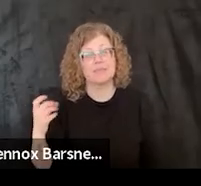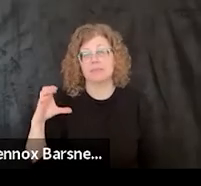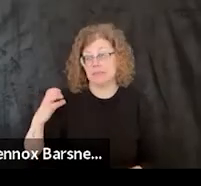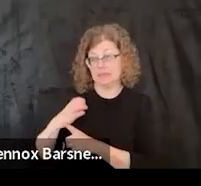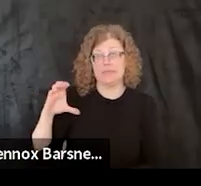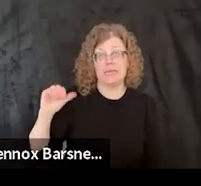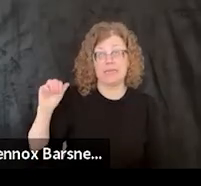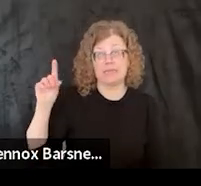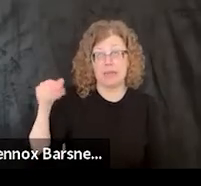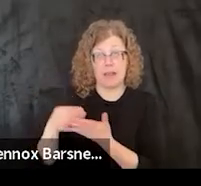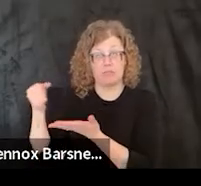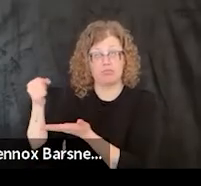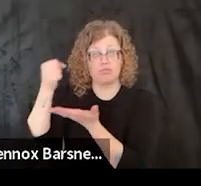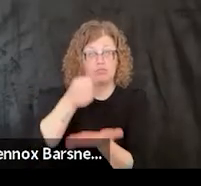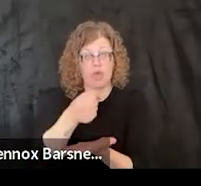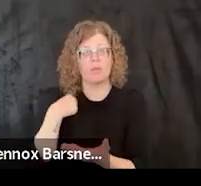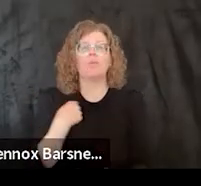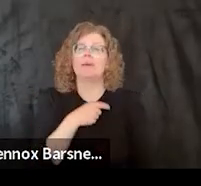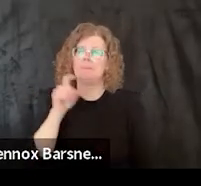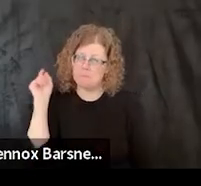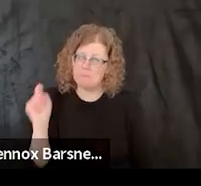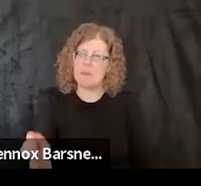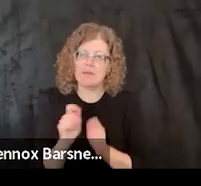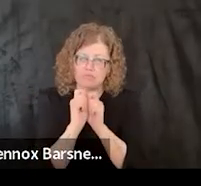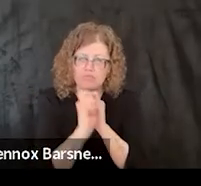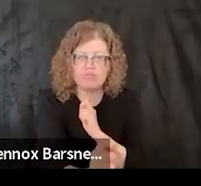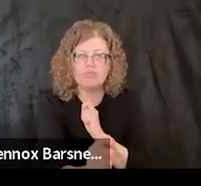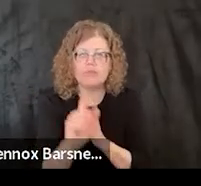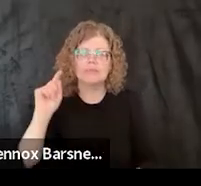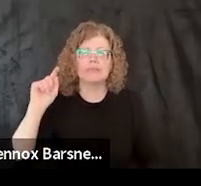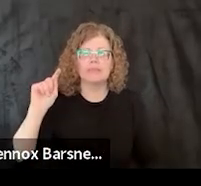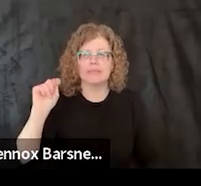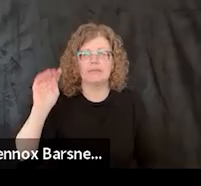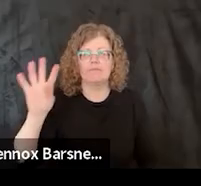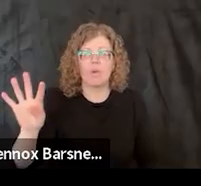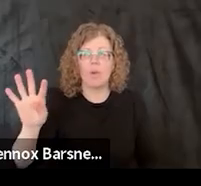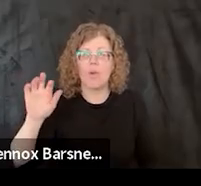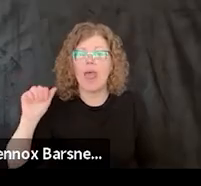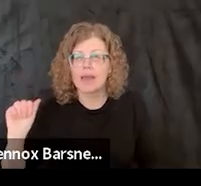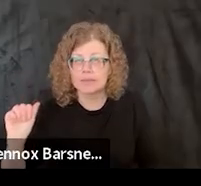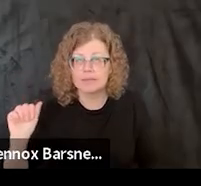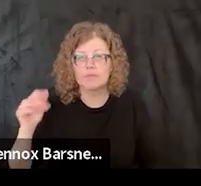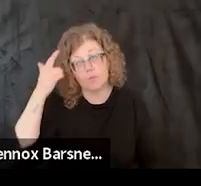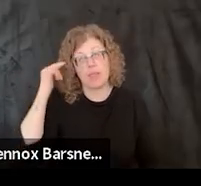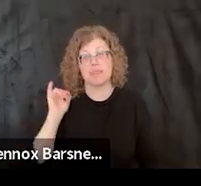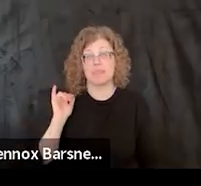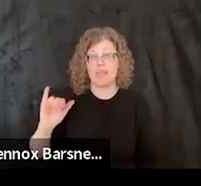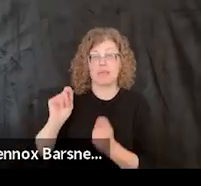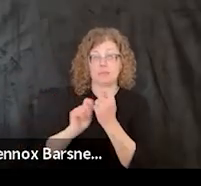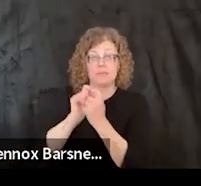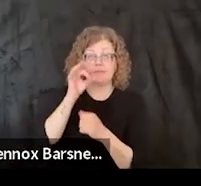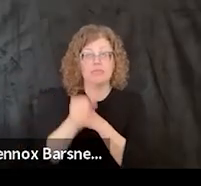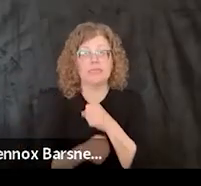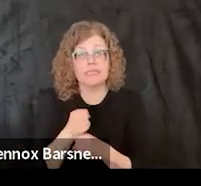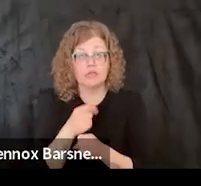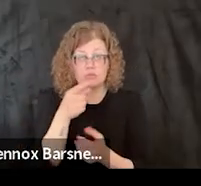required to issue a T4A tax form for the full grant amount in the calendar year that you received payment. When filing